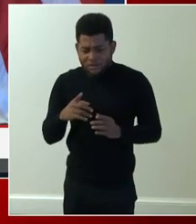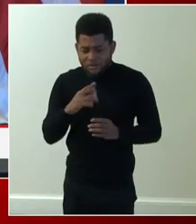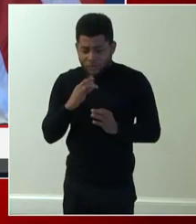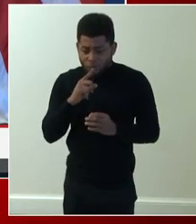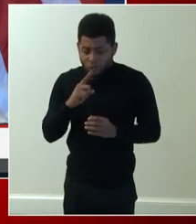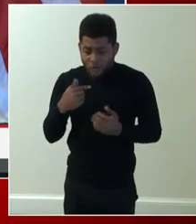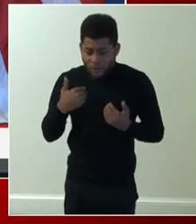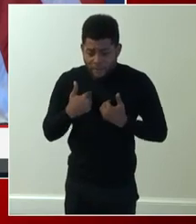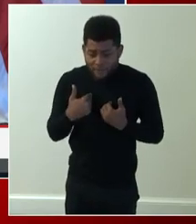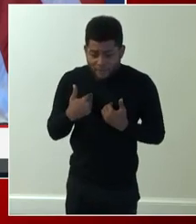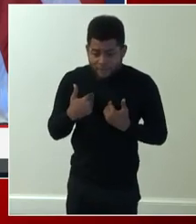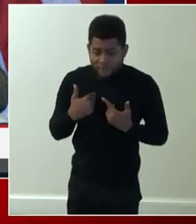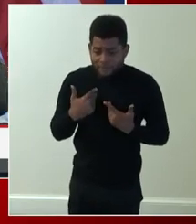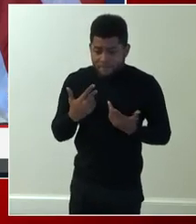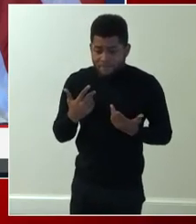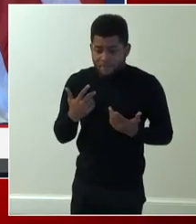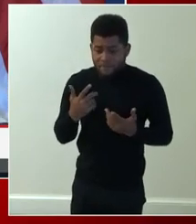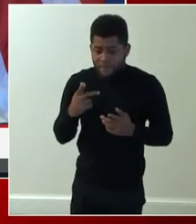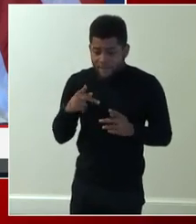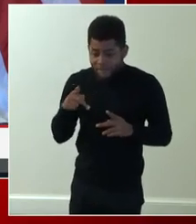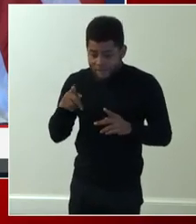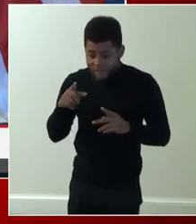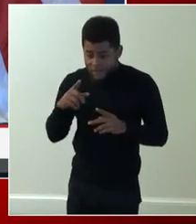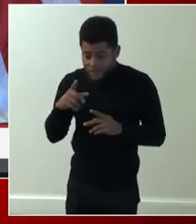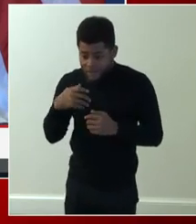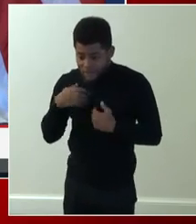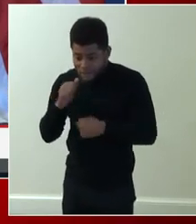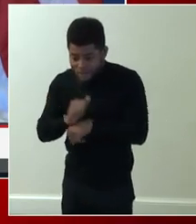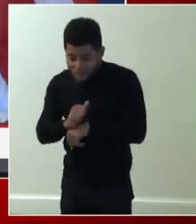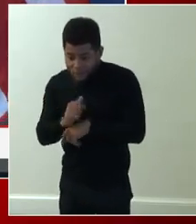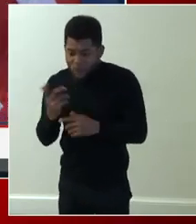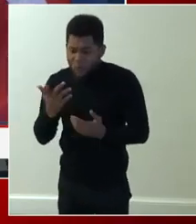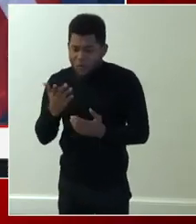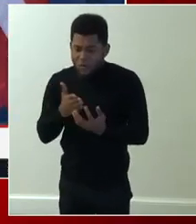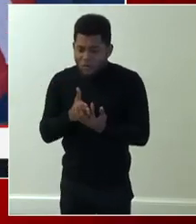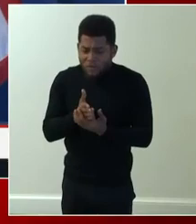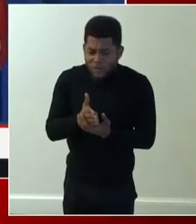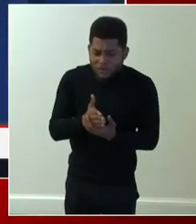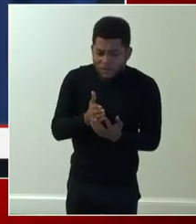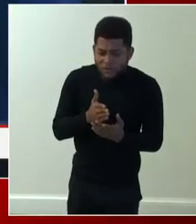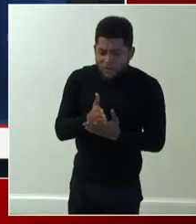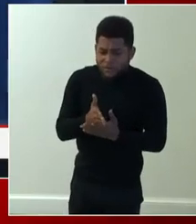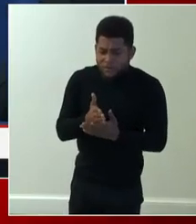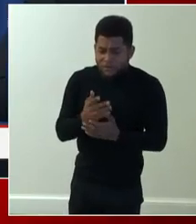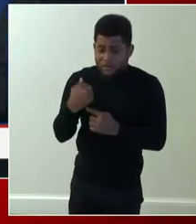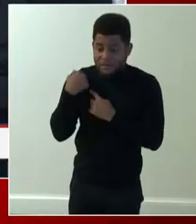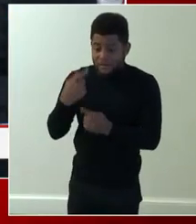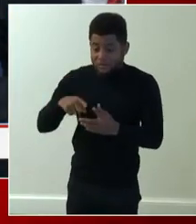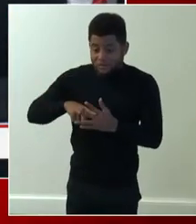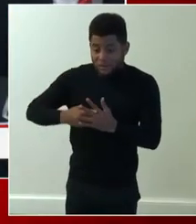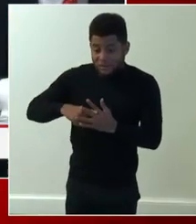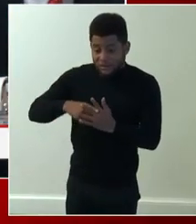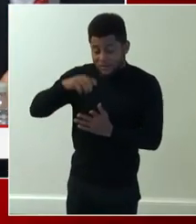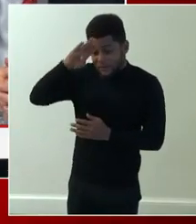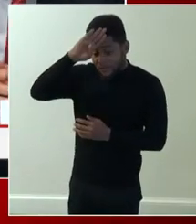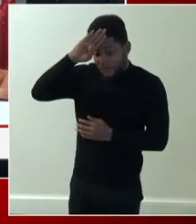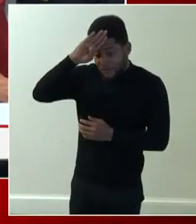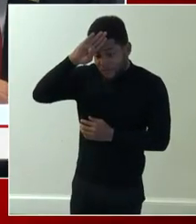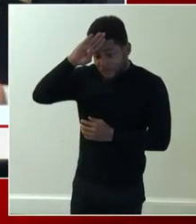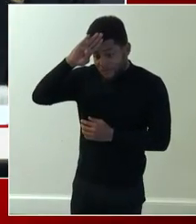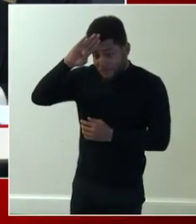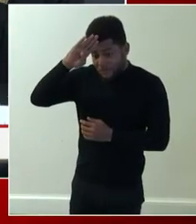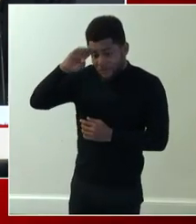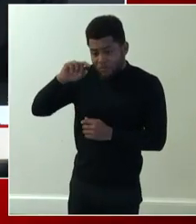work. So since the beginning of the pandemic, Fire EMS had put together contingency plans. This is back in March